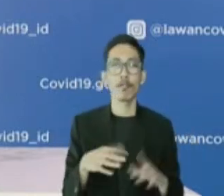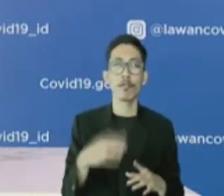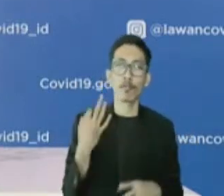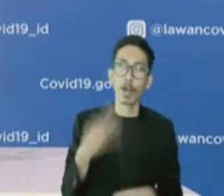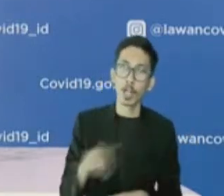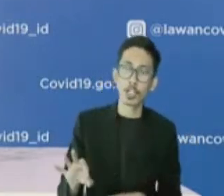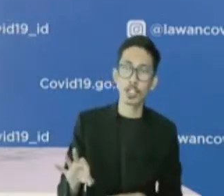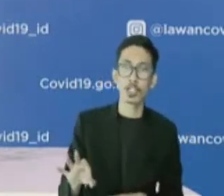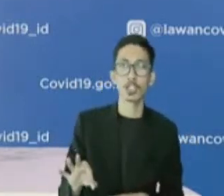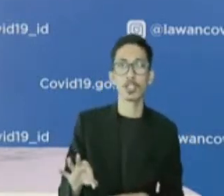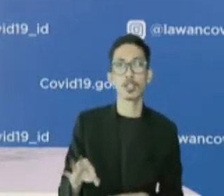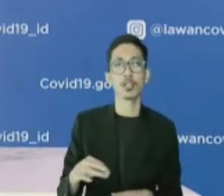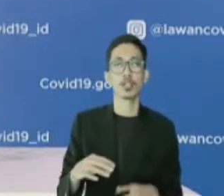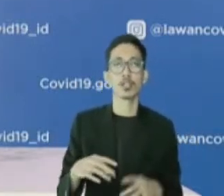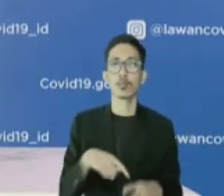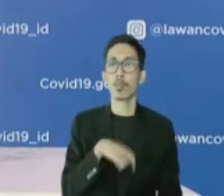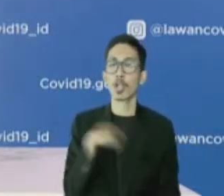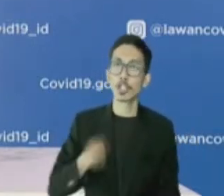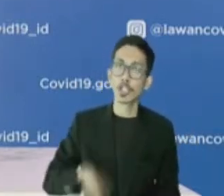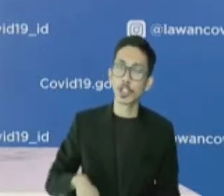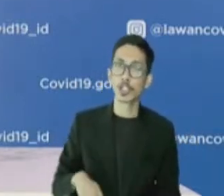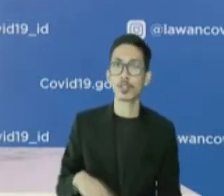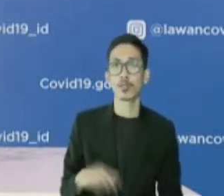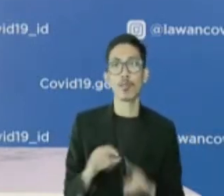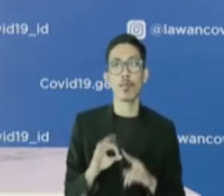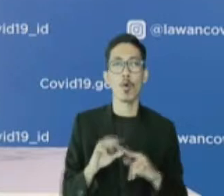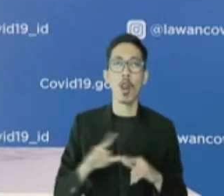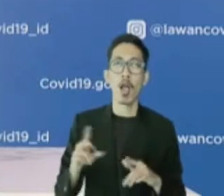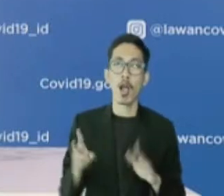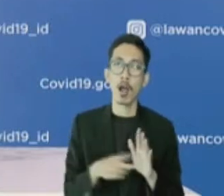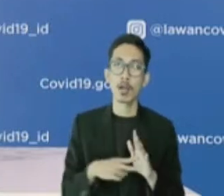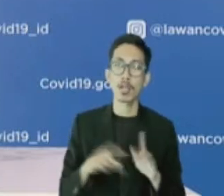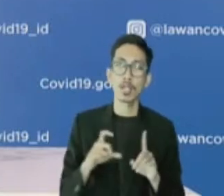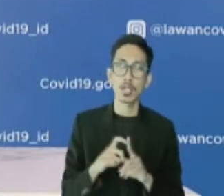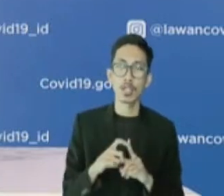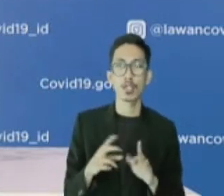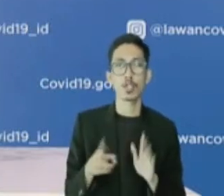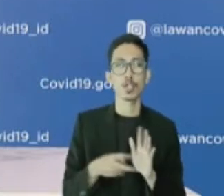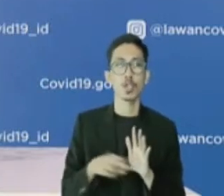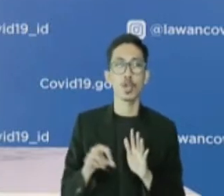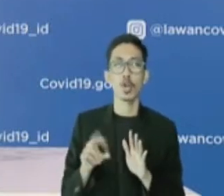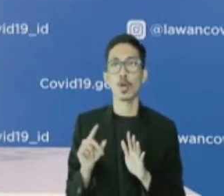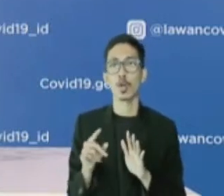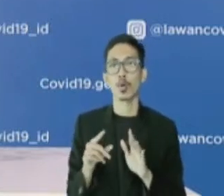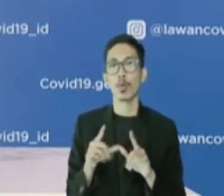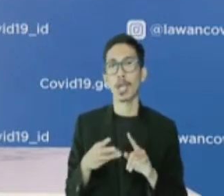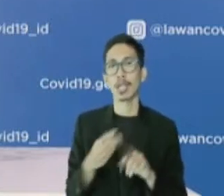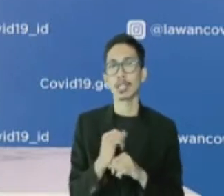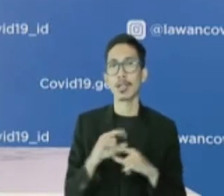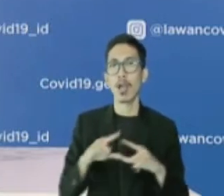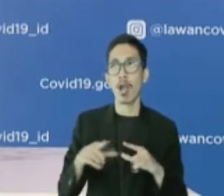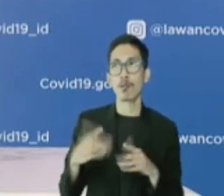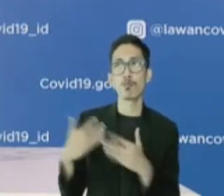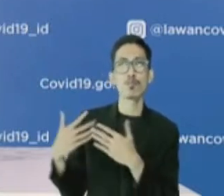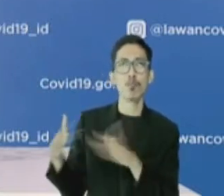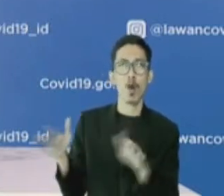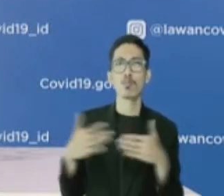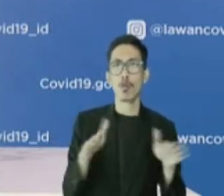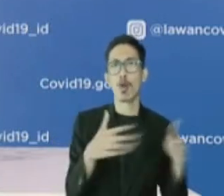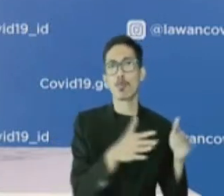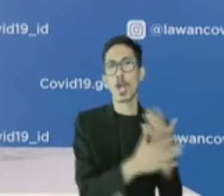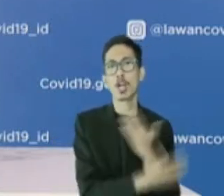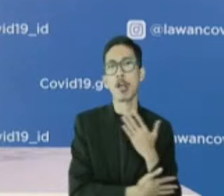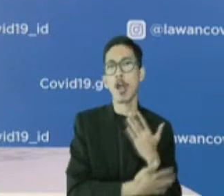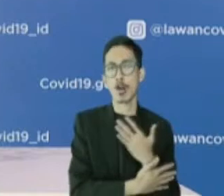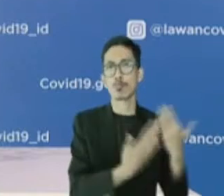Portugal, Spain, Sweden, Poland, Hungary, and Norway. and also foreigners who have attained special